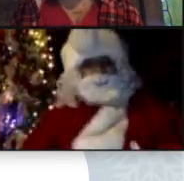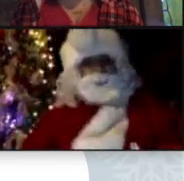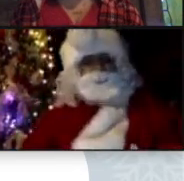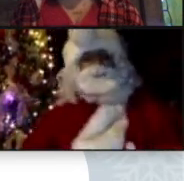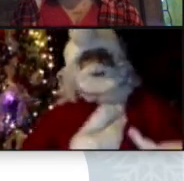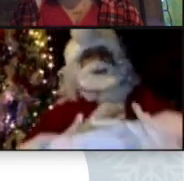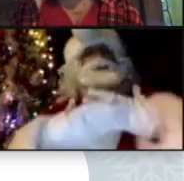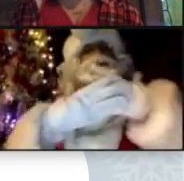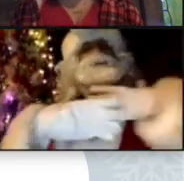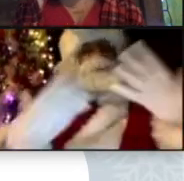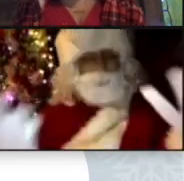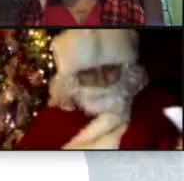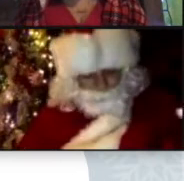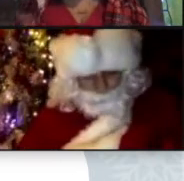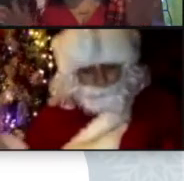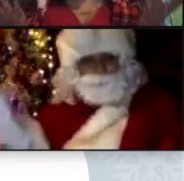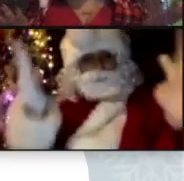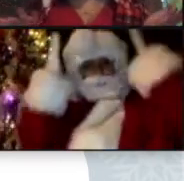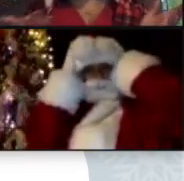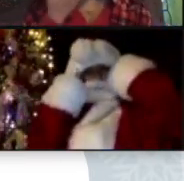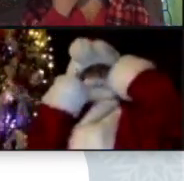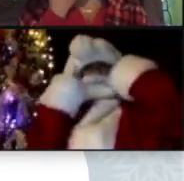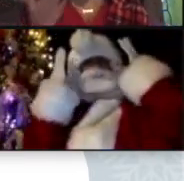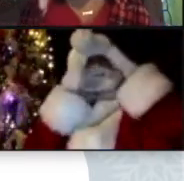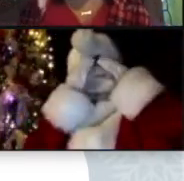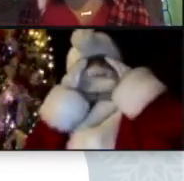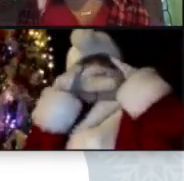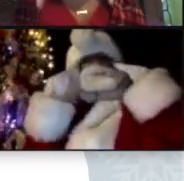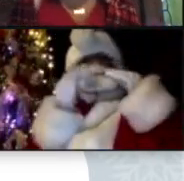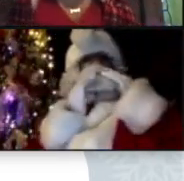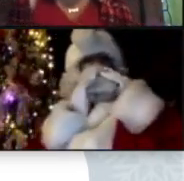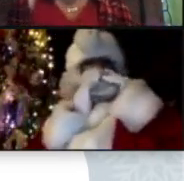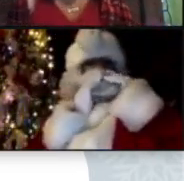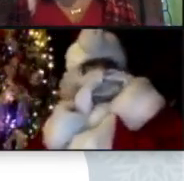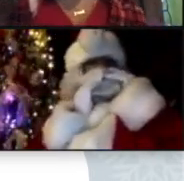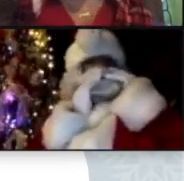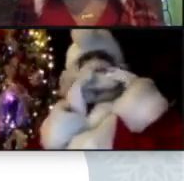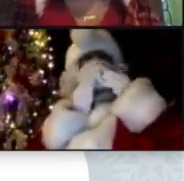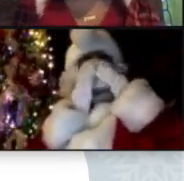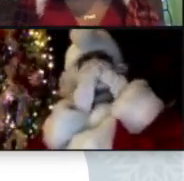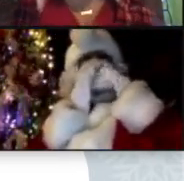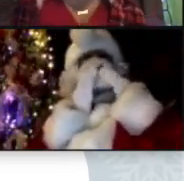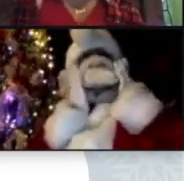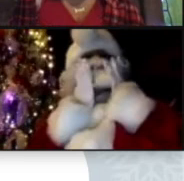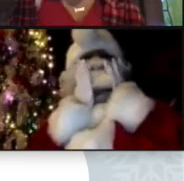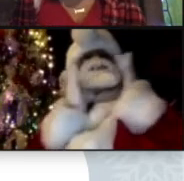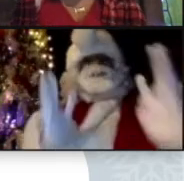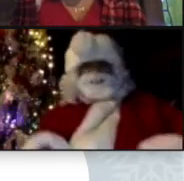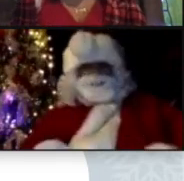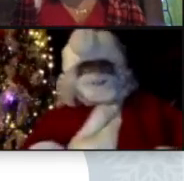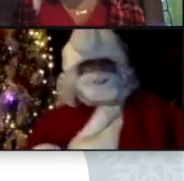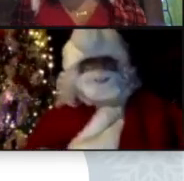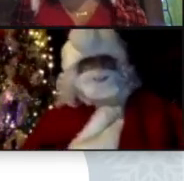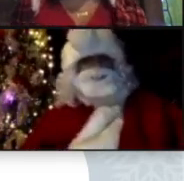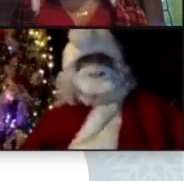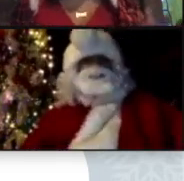And I'm here with my lovely Mrs. Claus. Hi, I'm Mrs. Claus, and I am here on